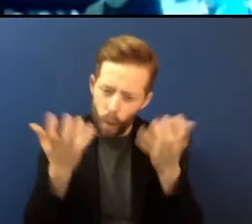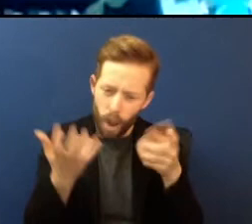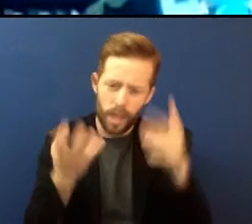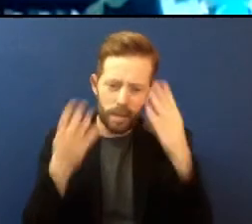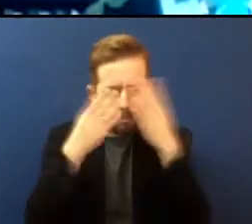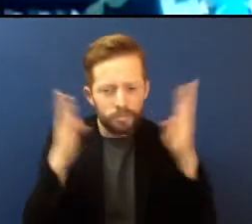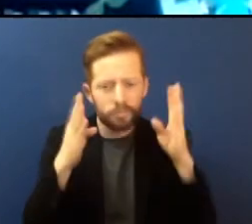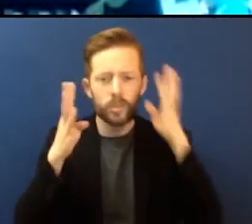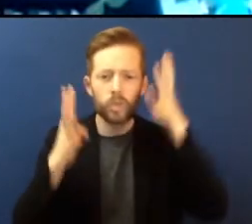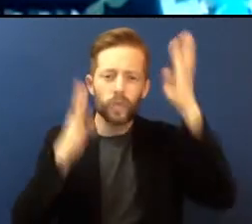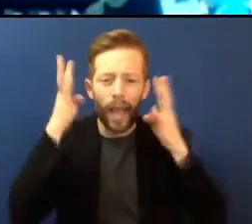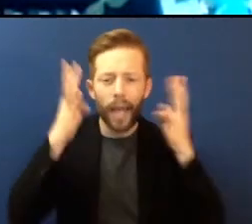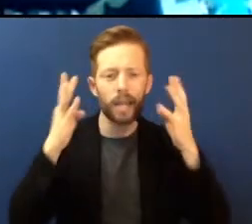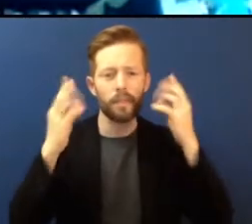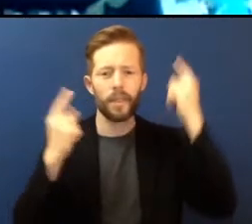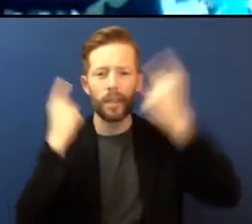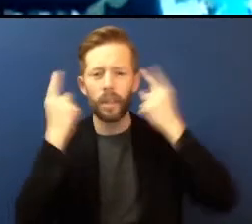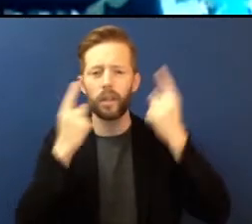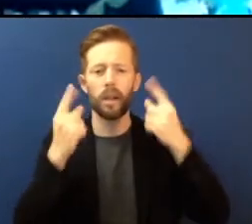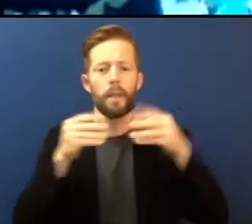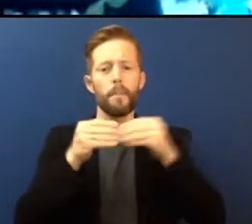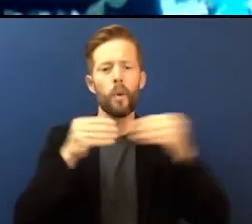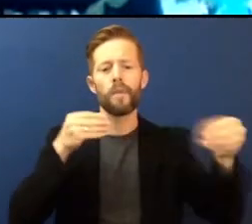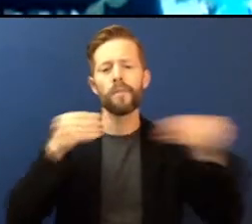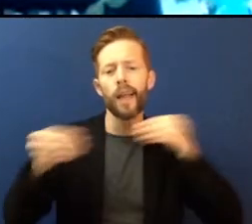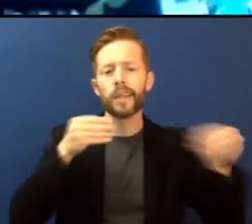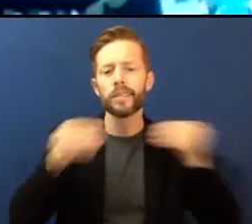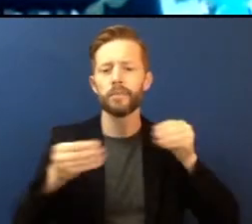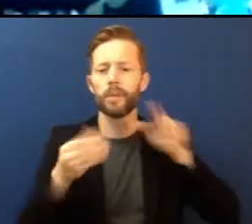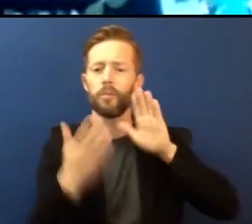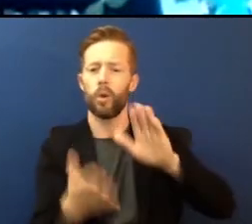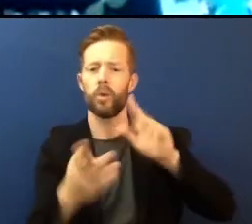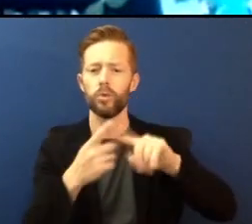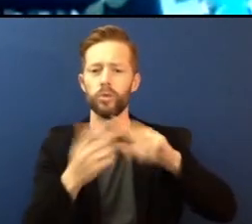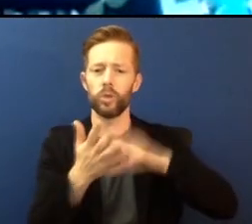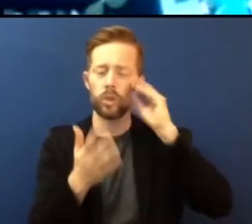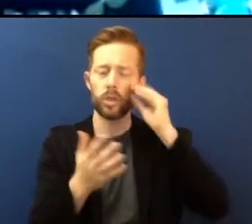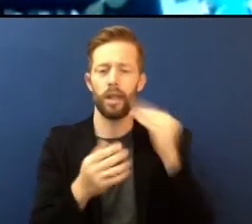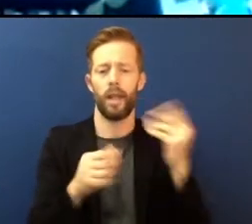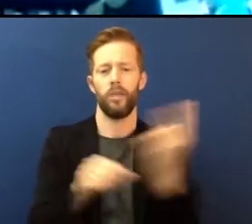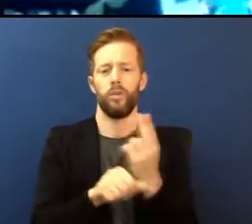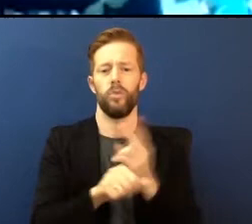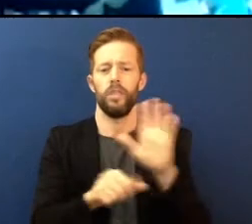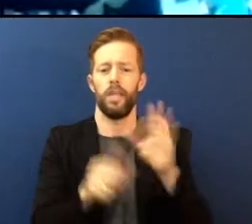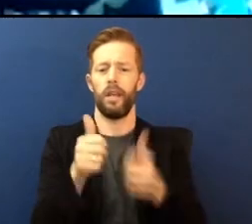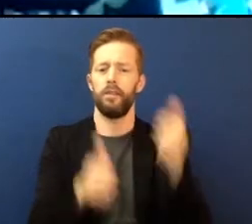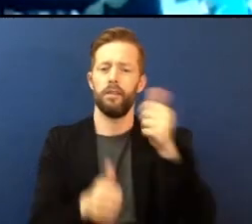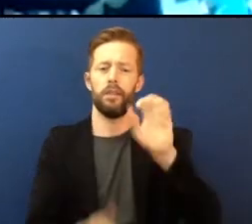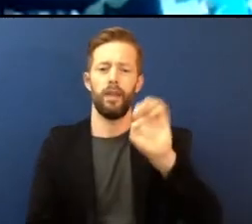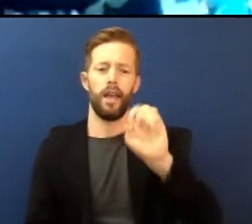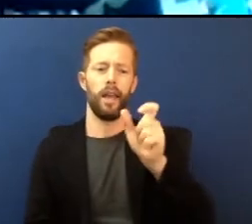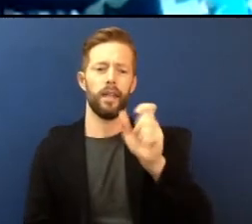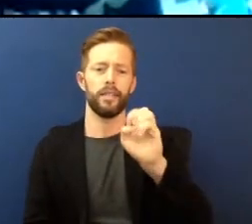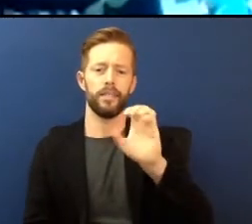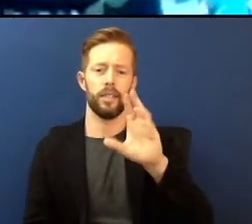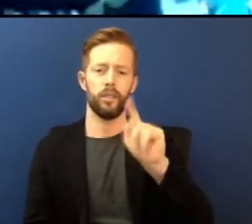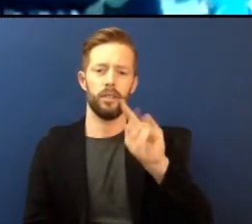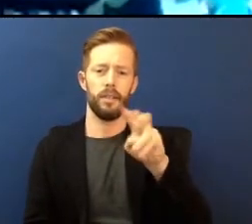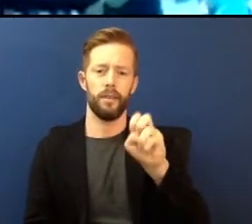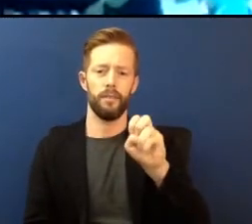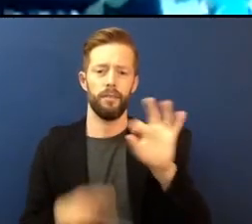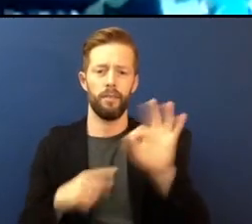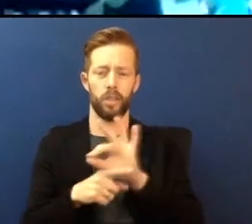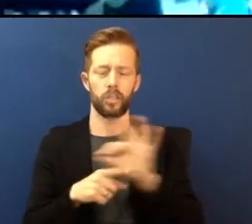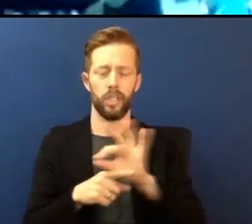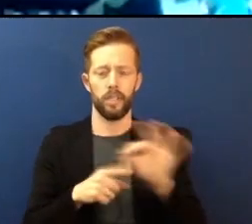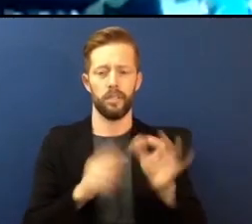and creative and thinkers and, have flexible approaches to learning and be able to use their executive function skills.